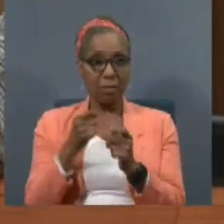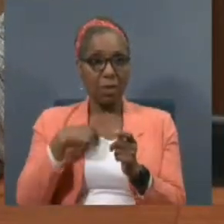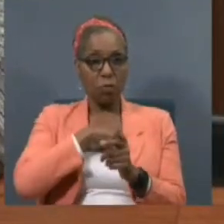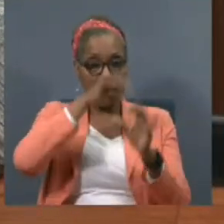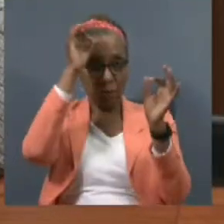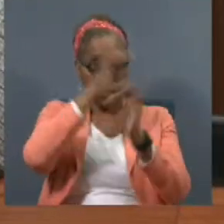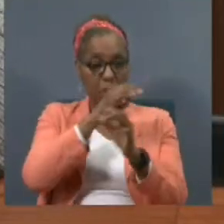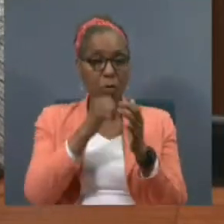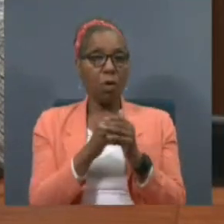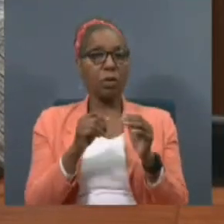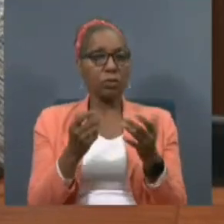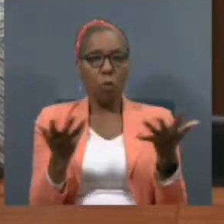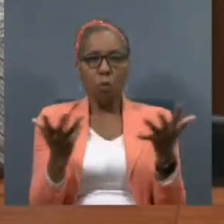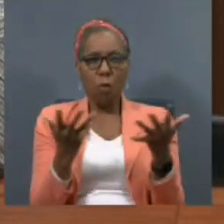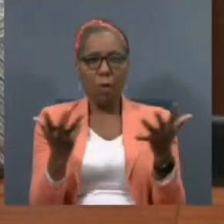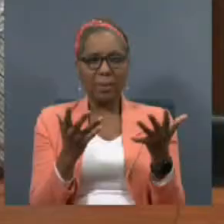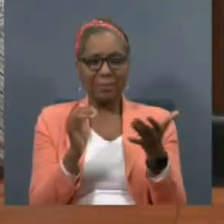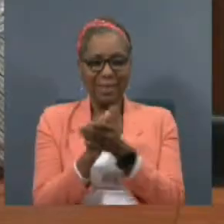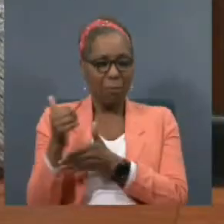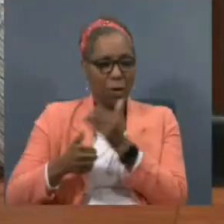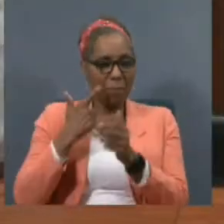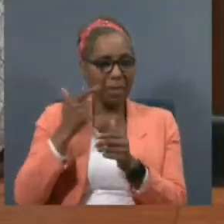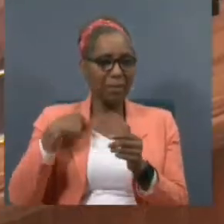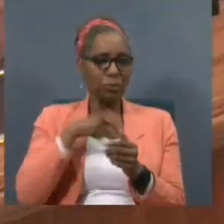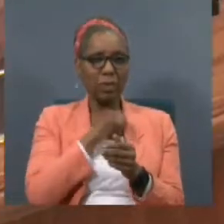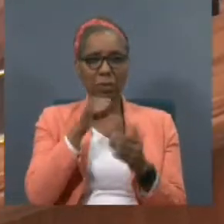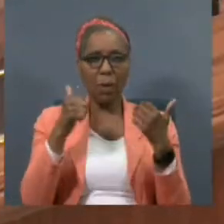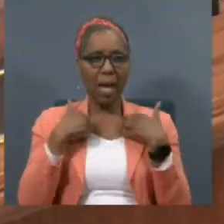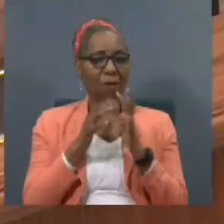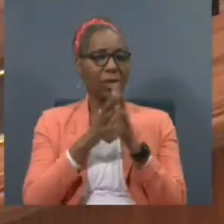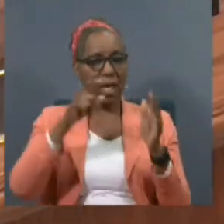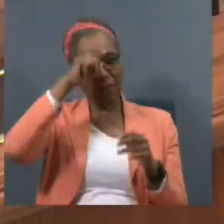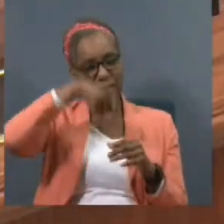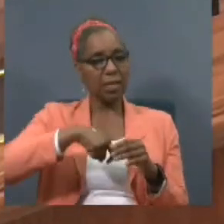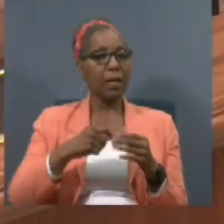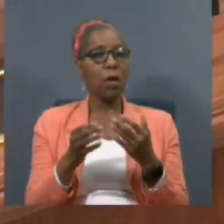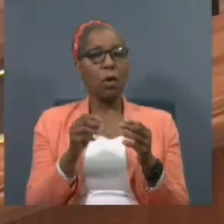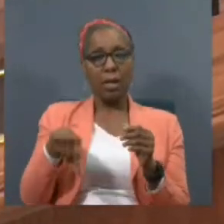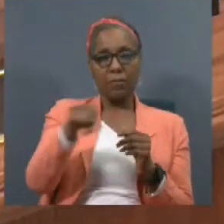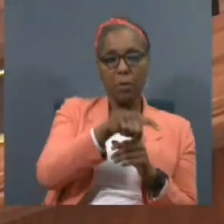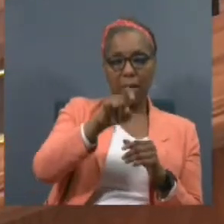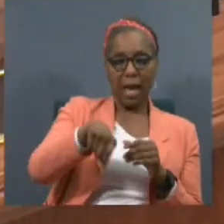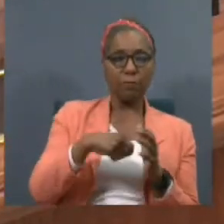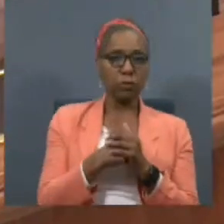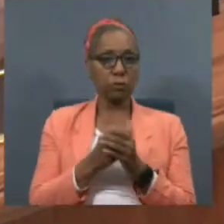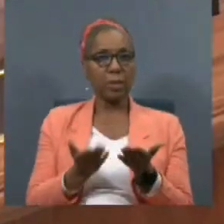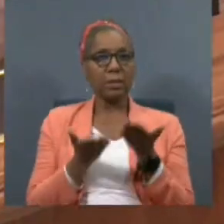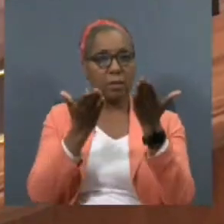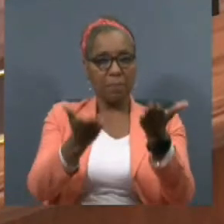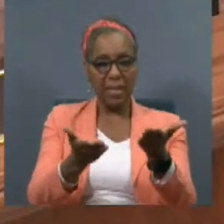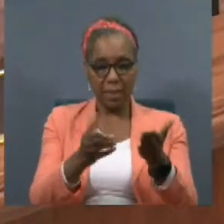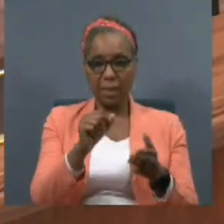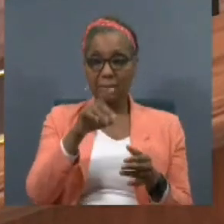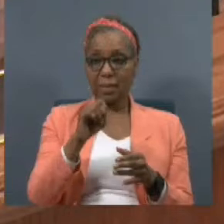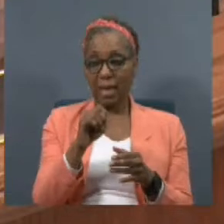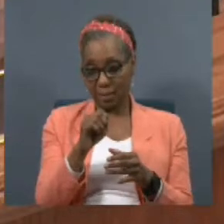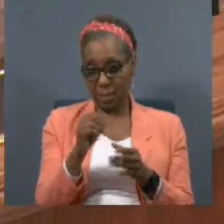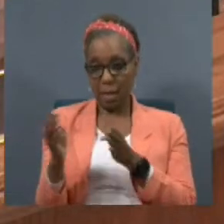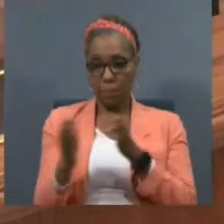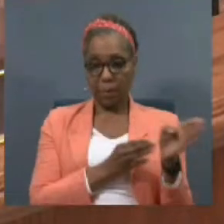know, so what's that process? Because we don't have much insight. They, What's that? they would have to submit a site plan to us.